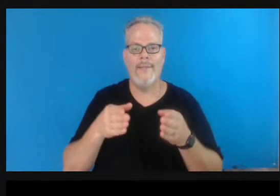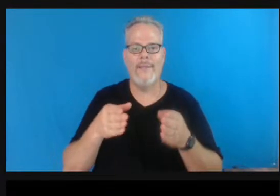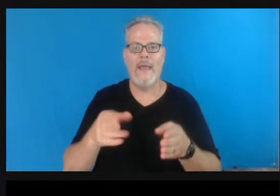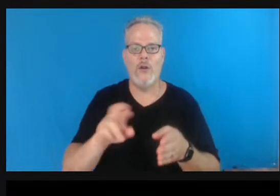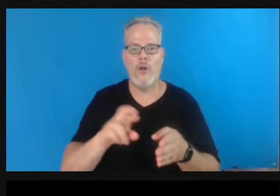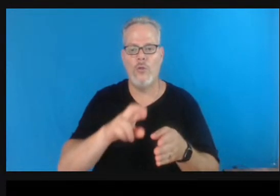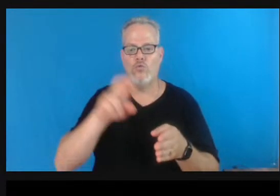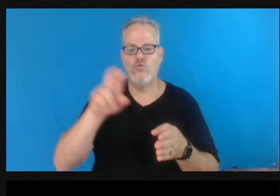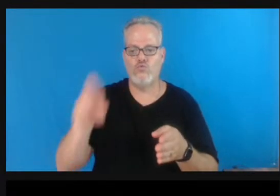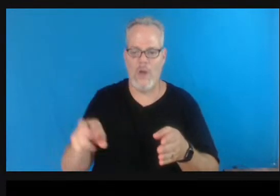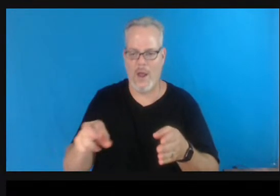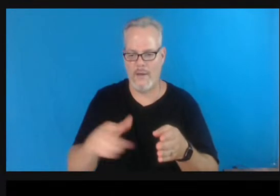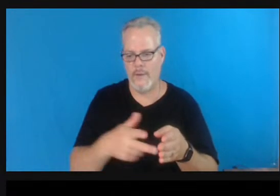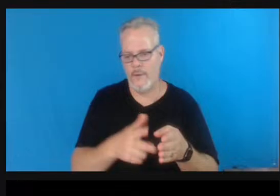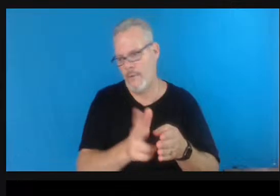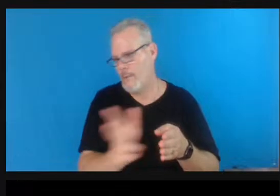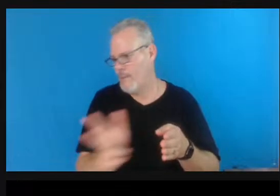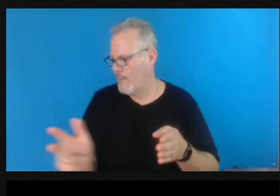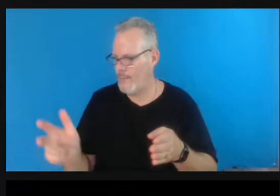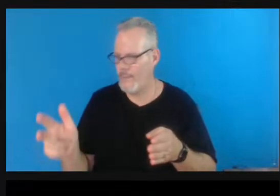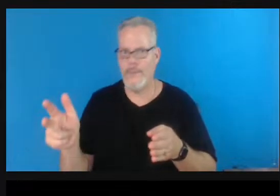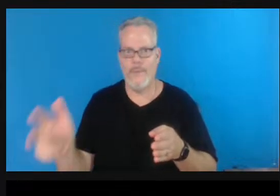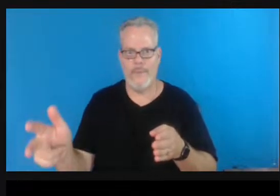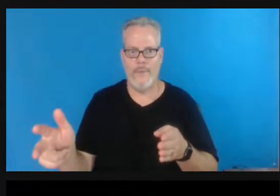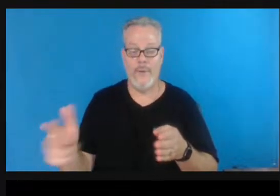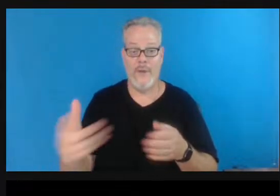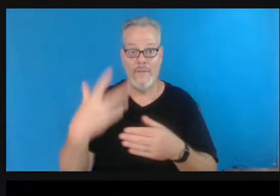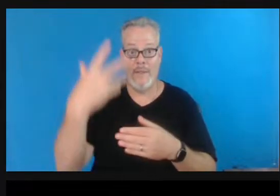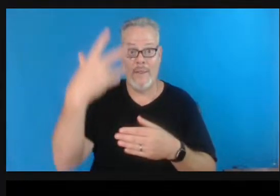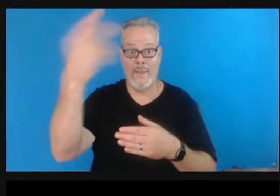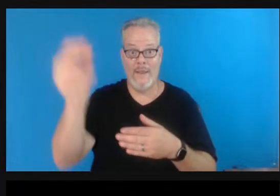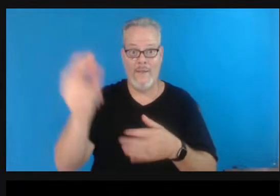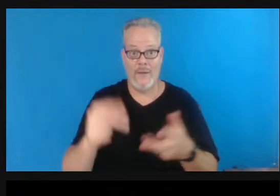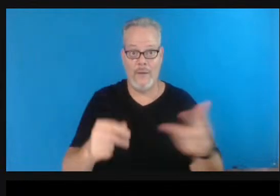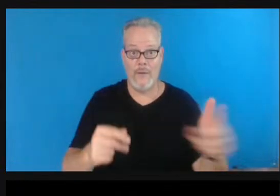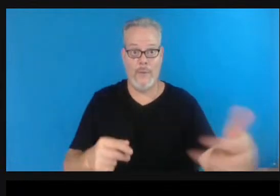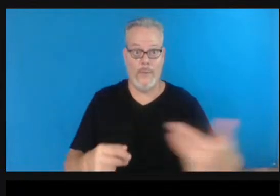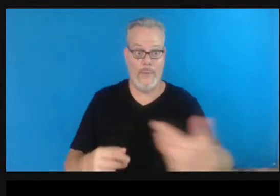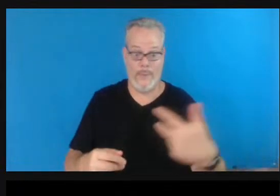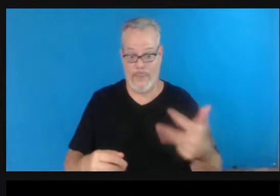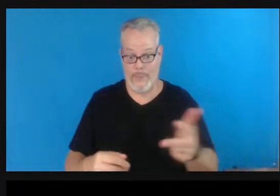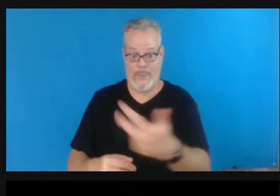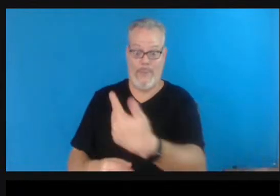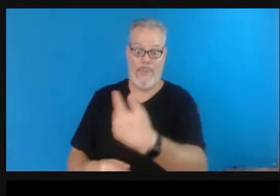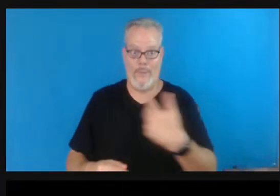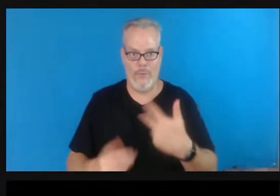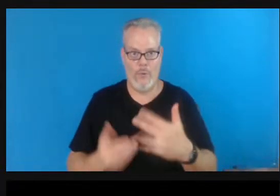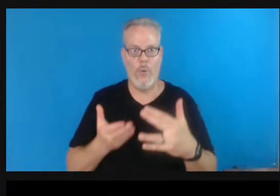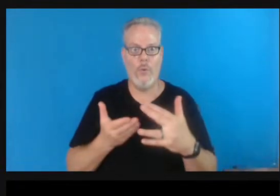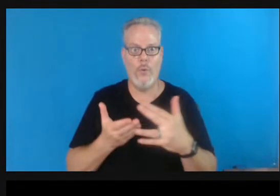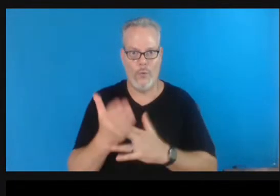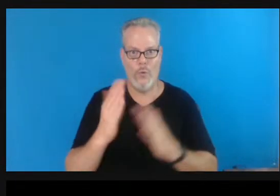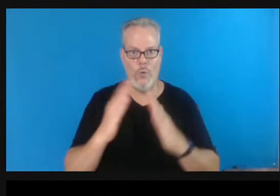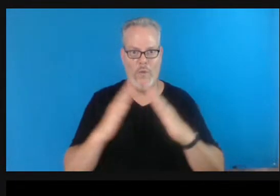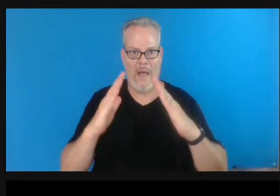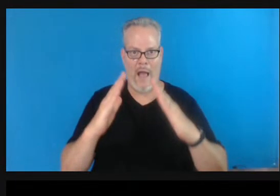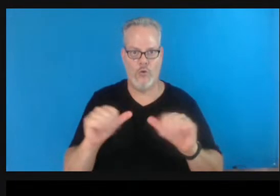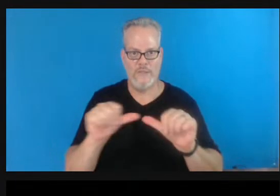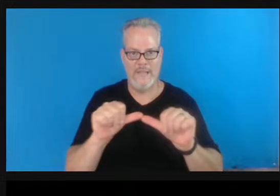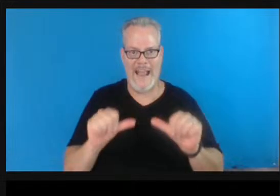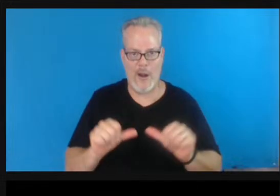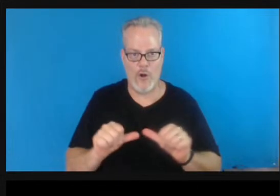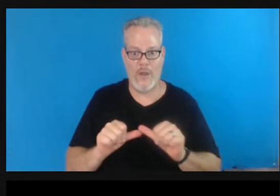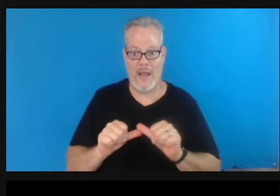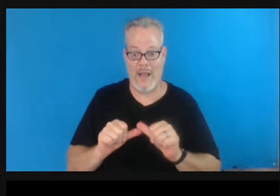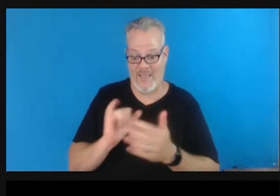lot. Vehicles exiting the park will be routed through the park administration and housing areas. This roundabout is scheduled to be finished